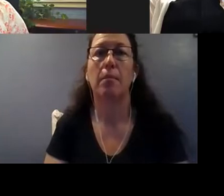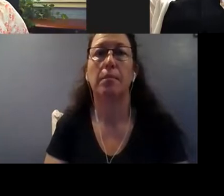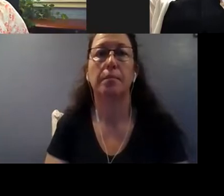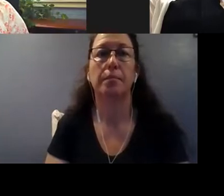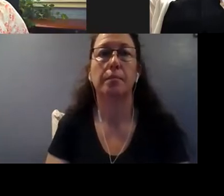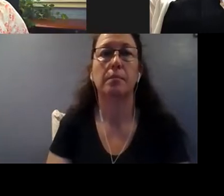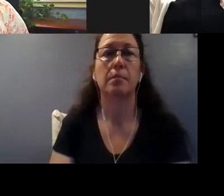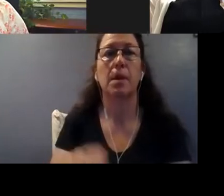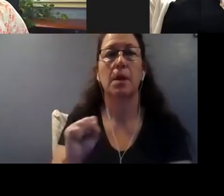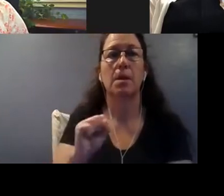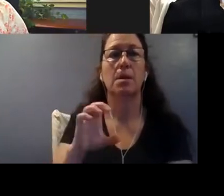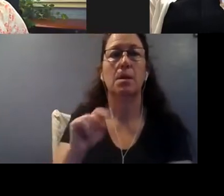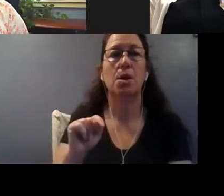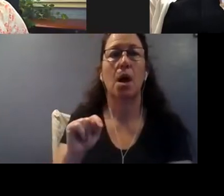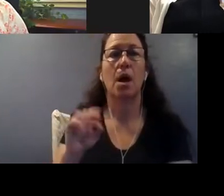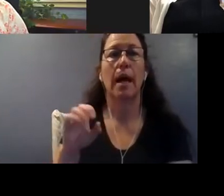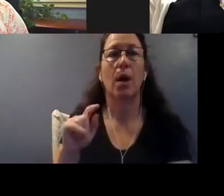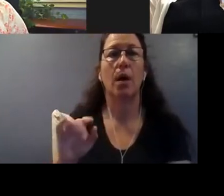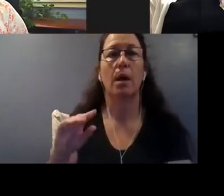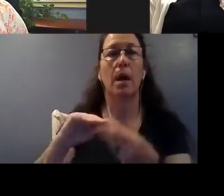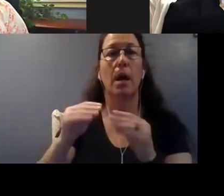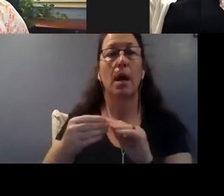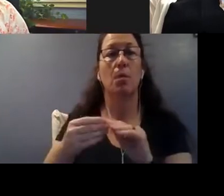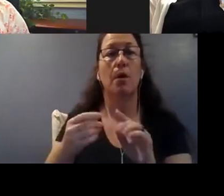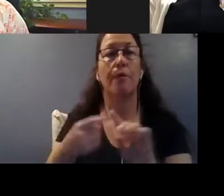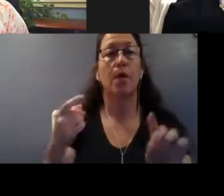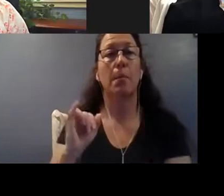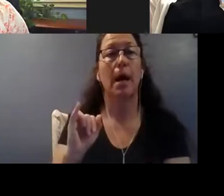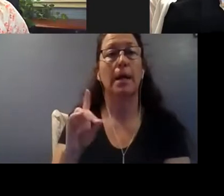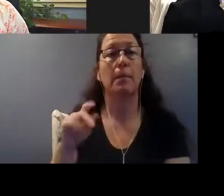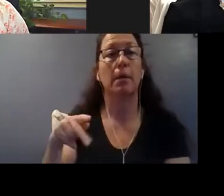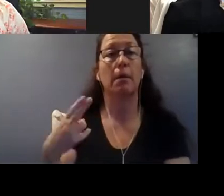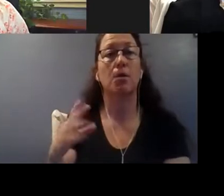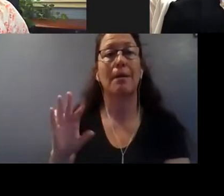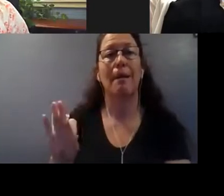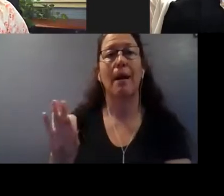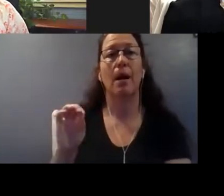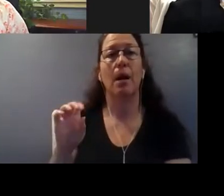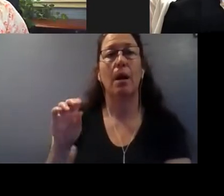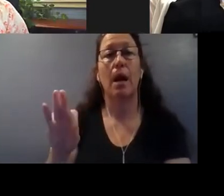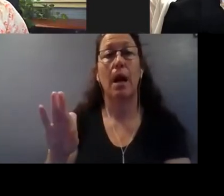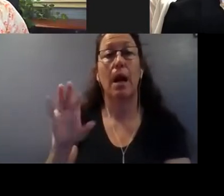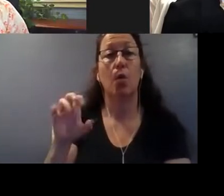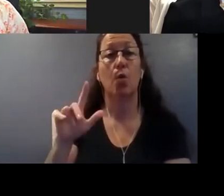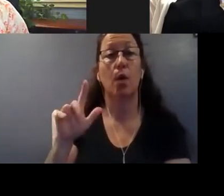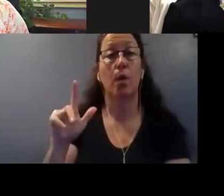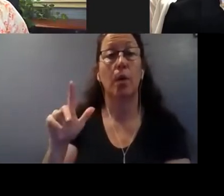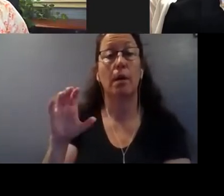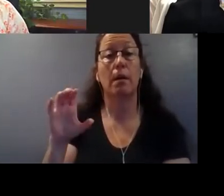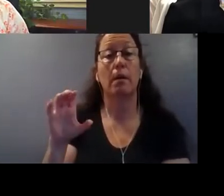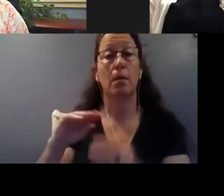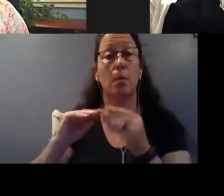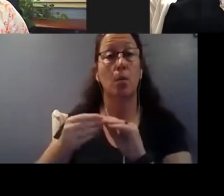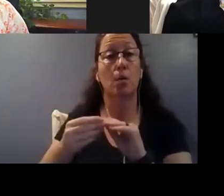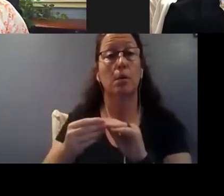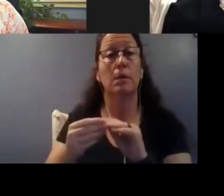In Scott County today, the number released by the Iowa Department of Public Health is 923 cases, and we